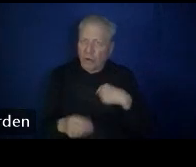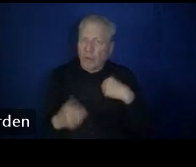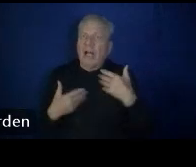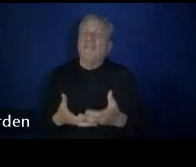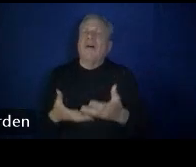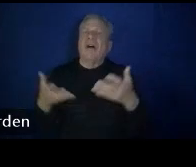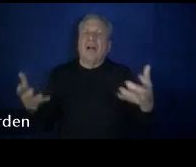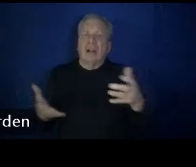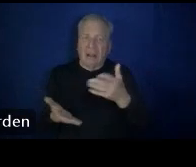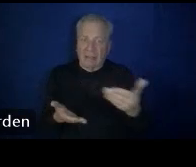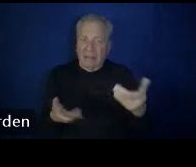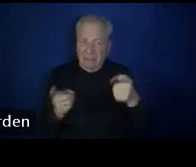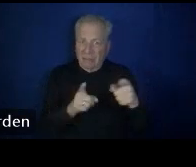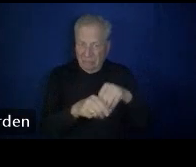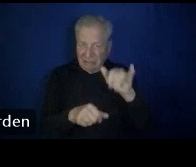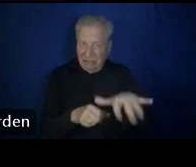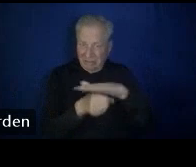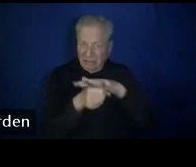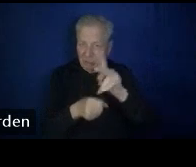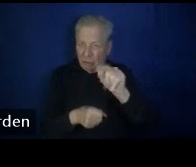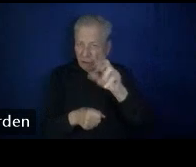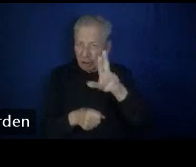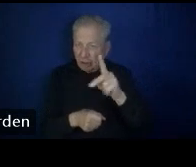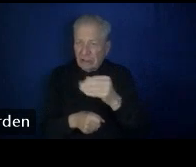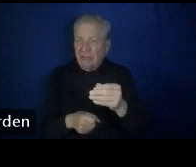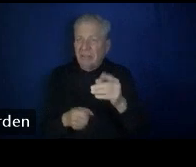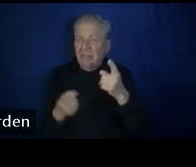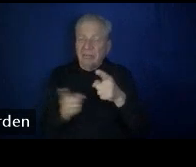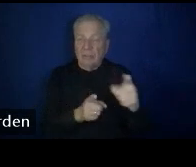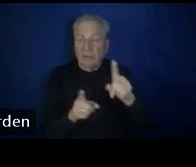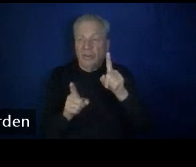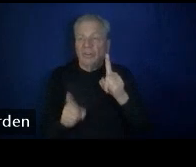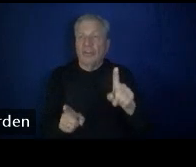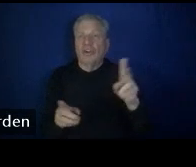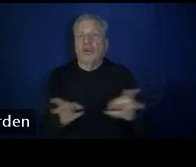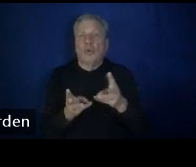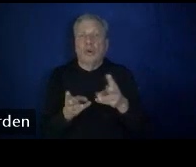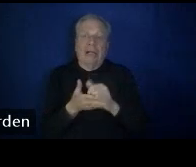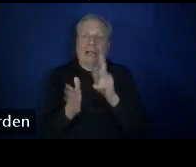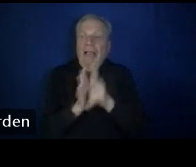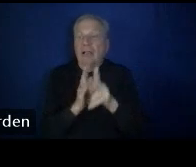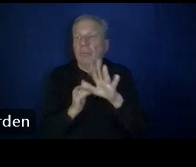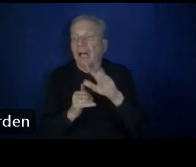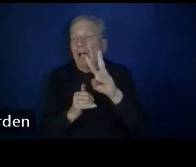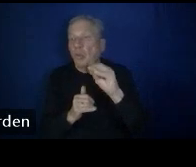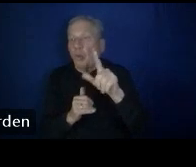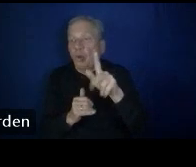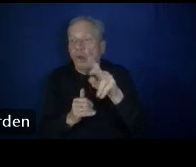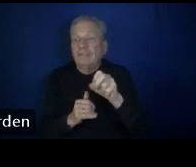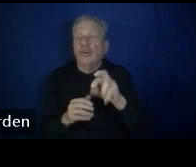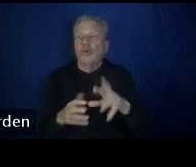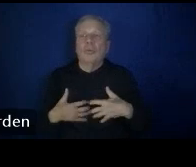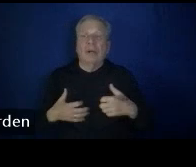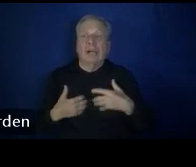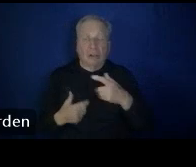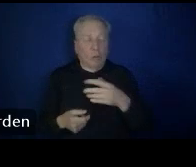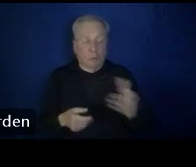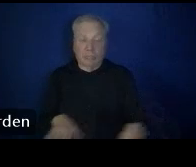ungulates in this park, and a lot of ungulates die over the winter or get killed by wolves or bears. And so we move a lot of carcasses. If